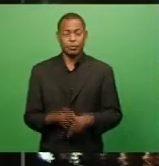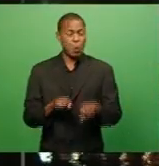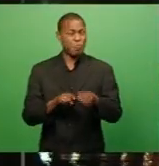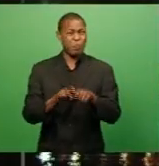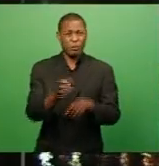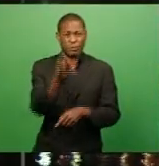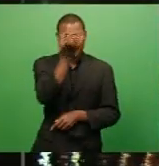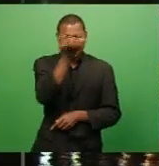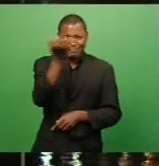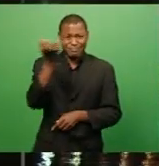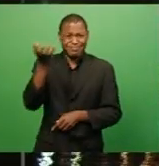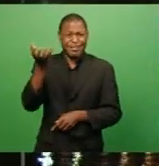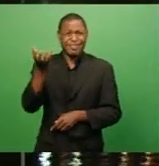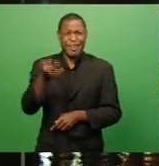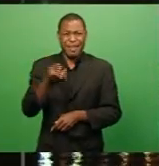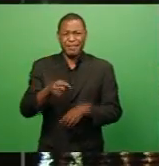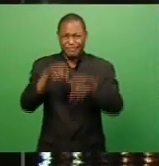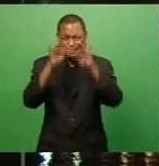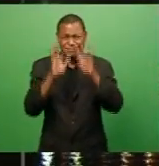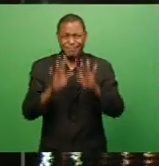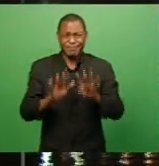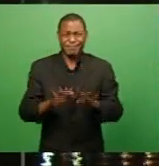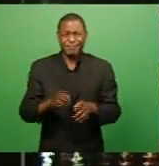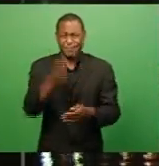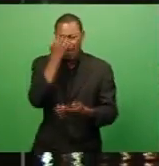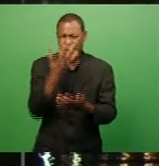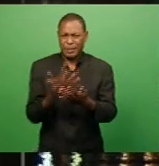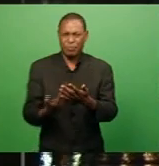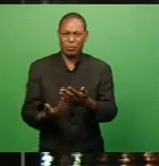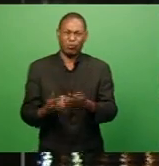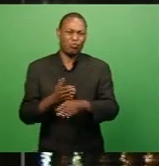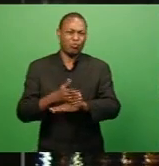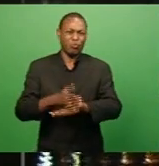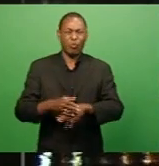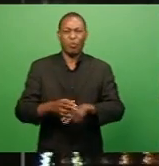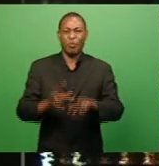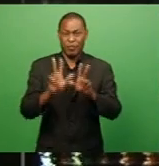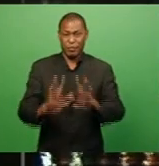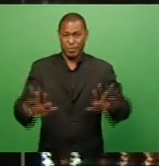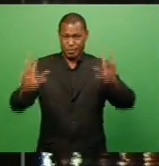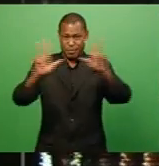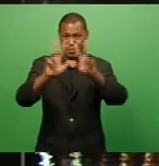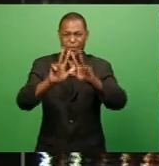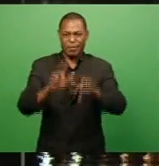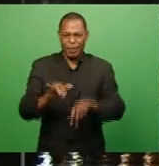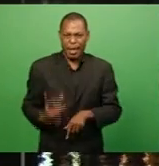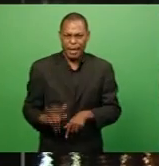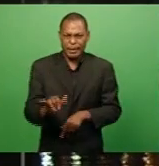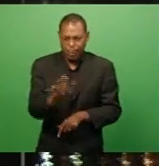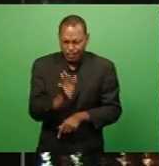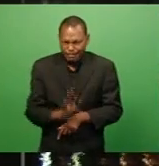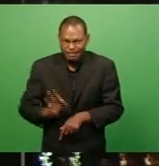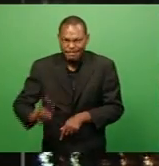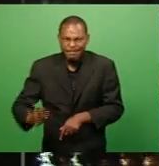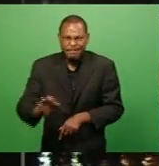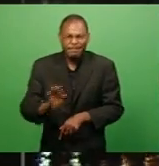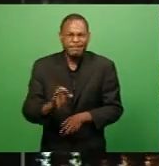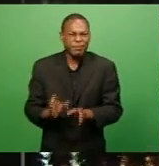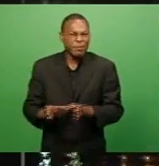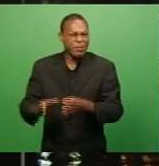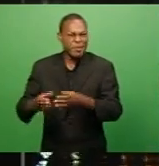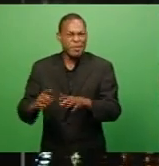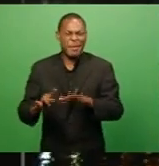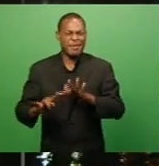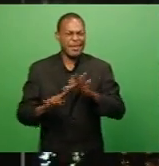Mostly cloudy conditions with some showers was experienced over Viti Levu, Isawa and Mamanu Group and the